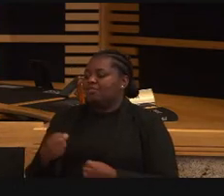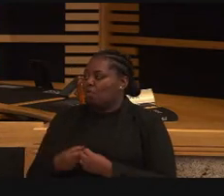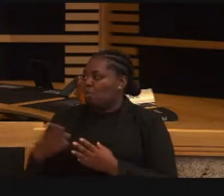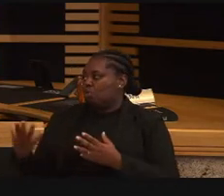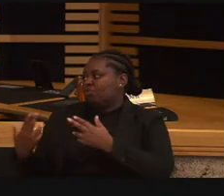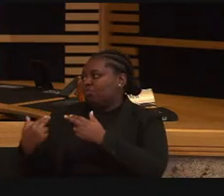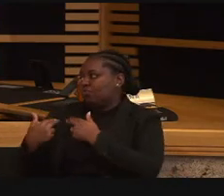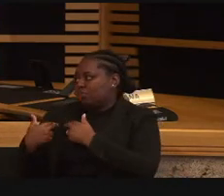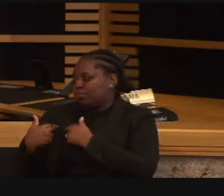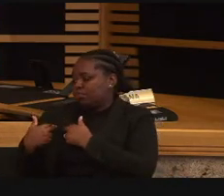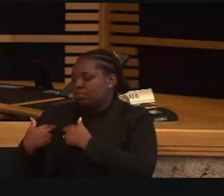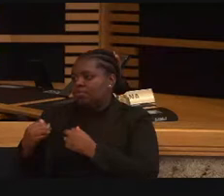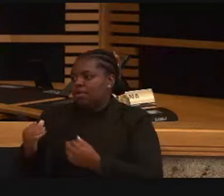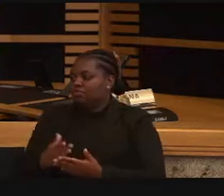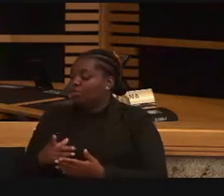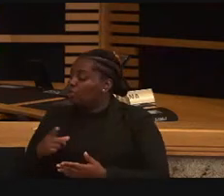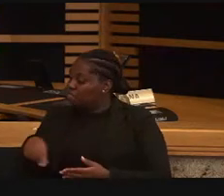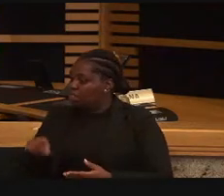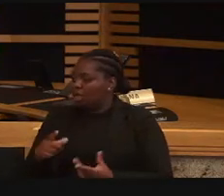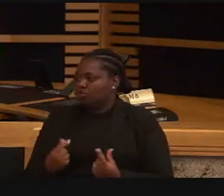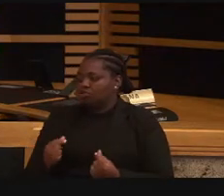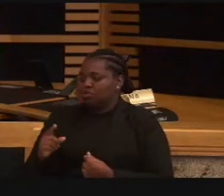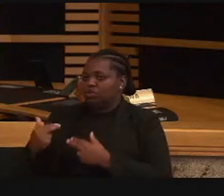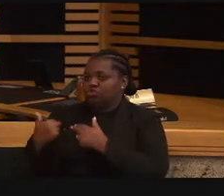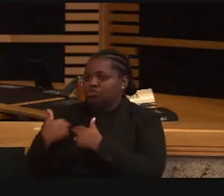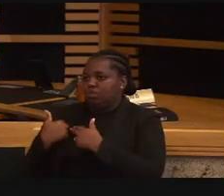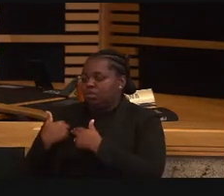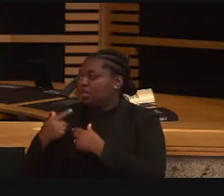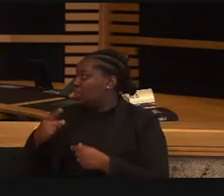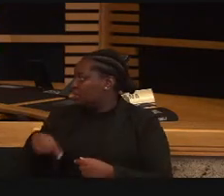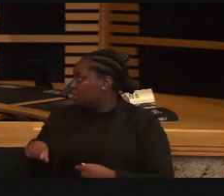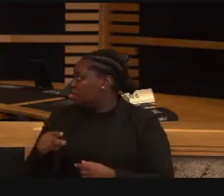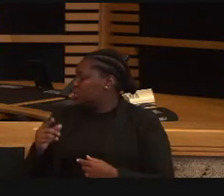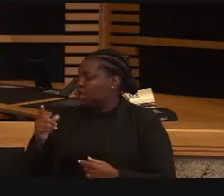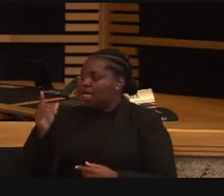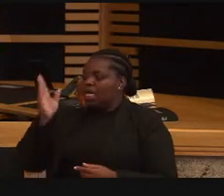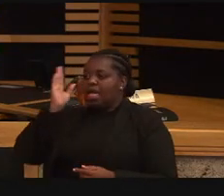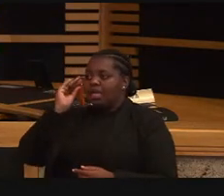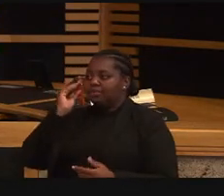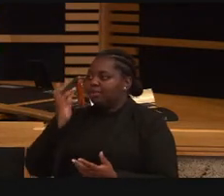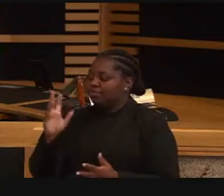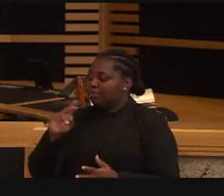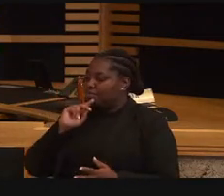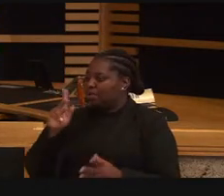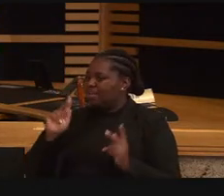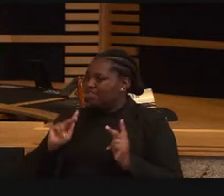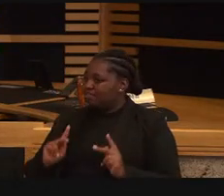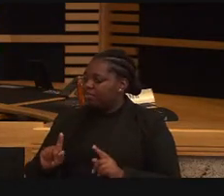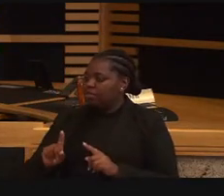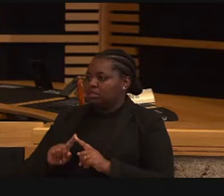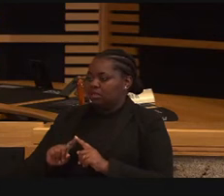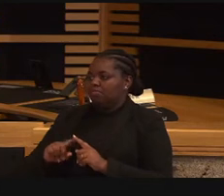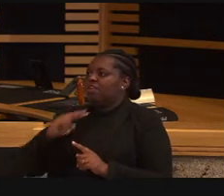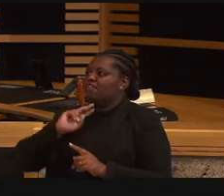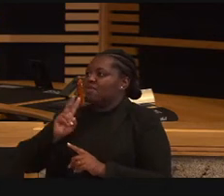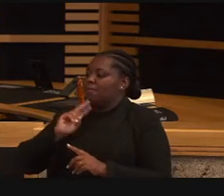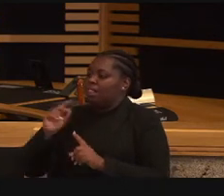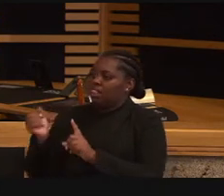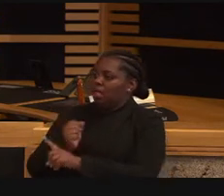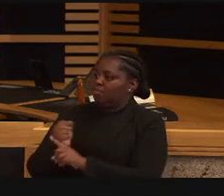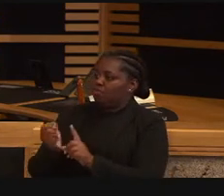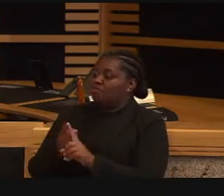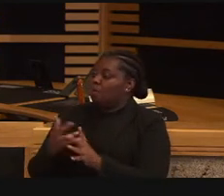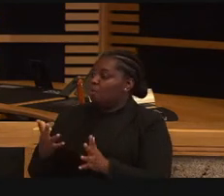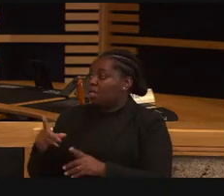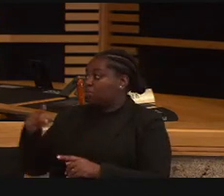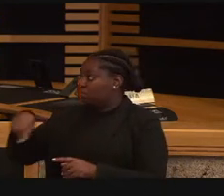midst of exercising those duties, these officials experience physical and verbal abuse from members of